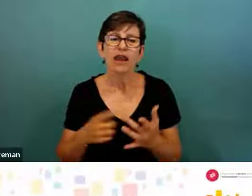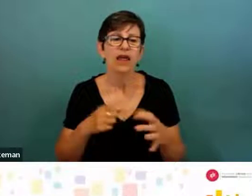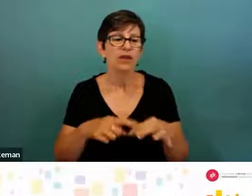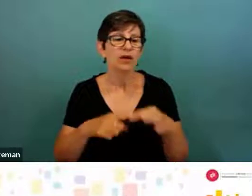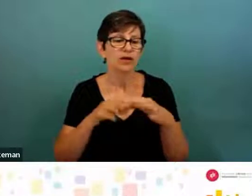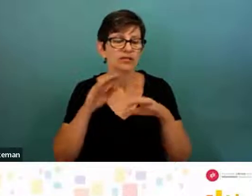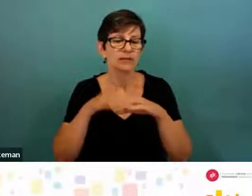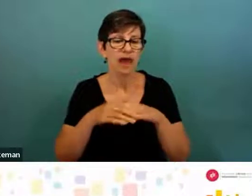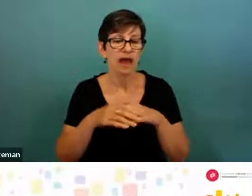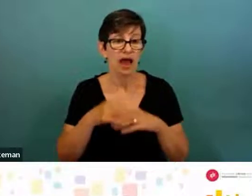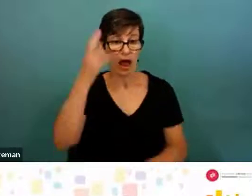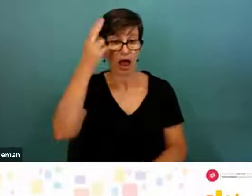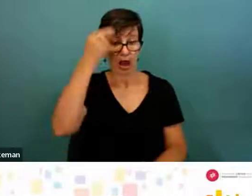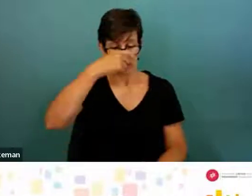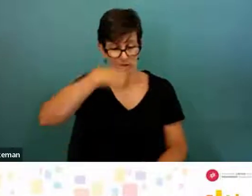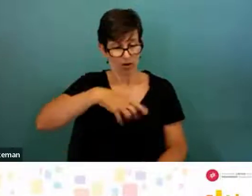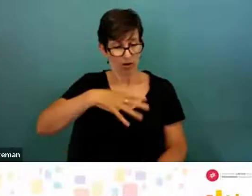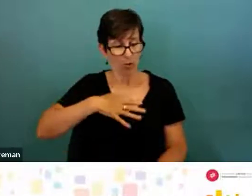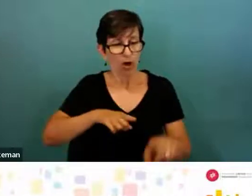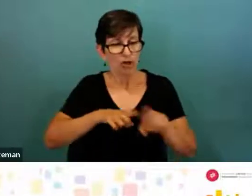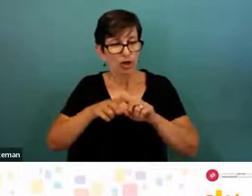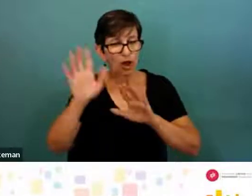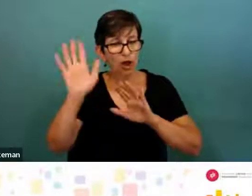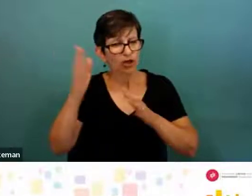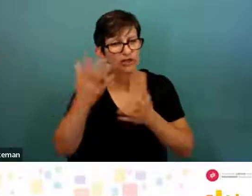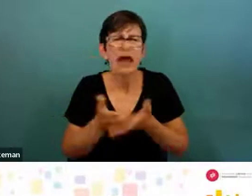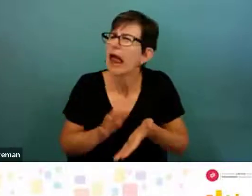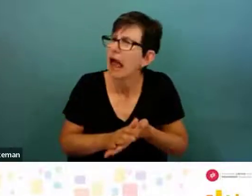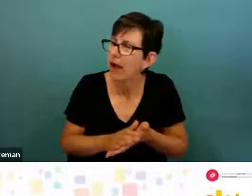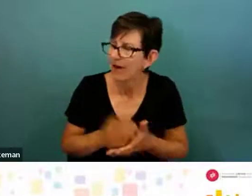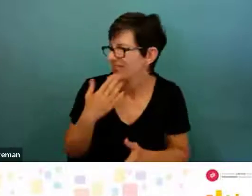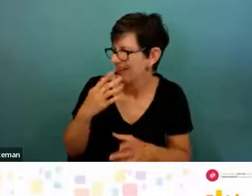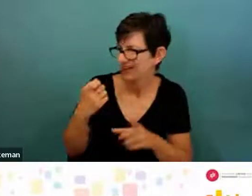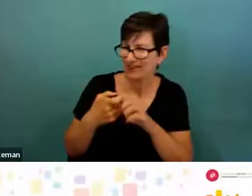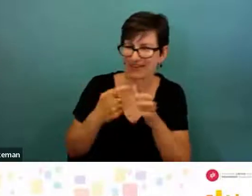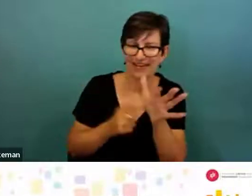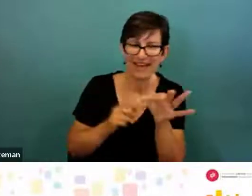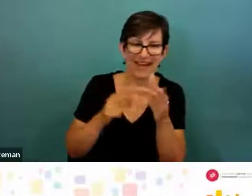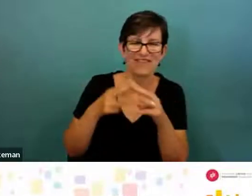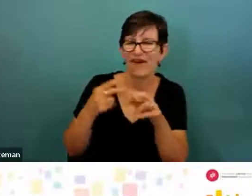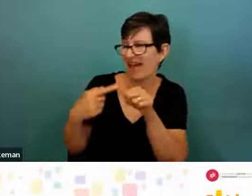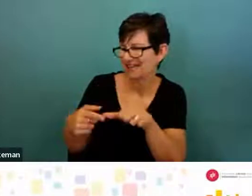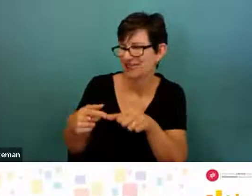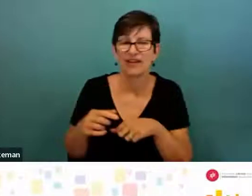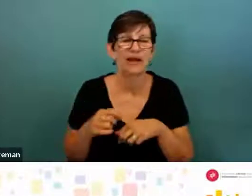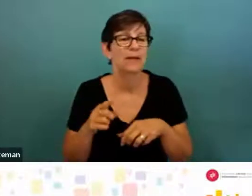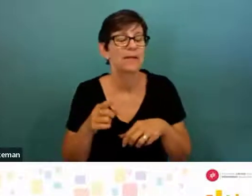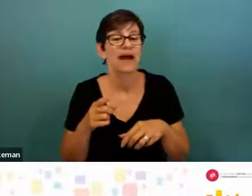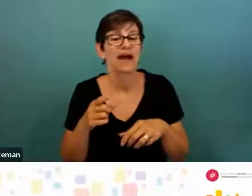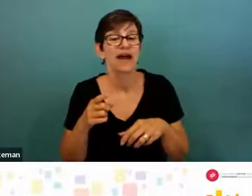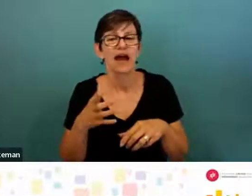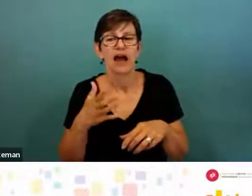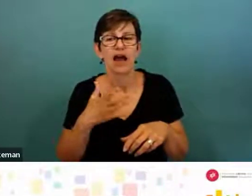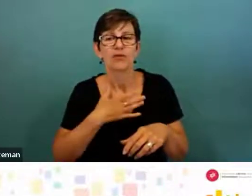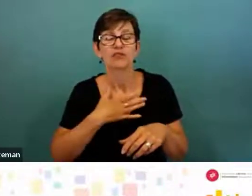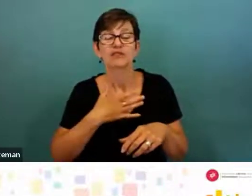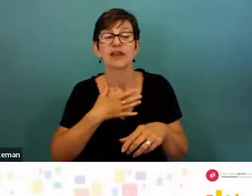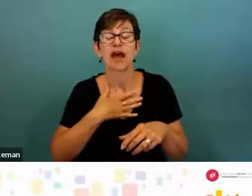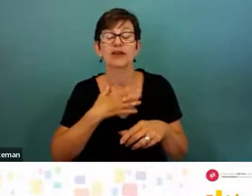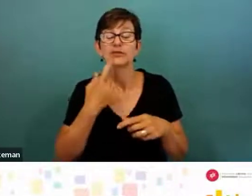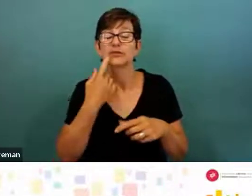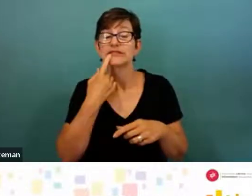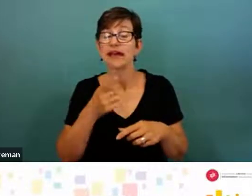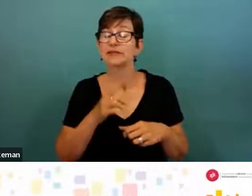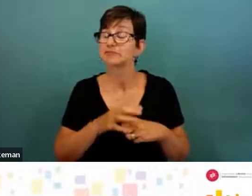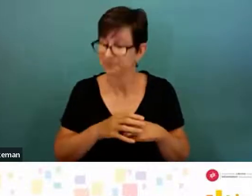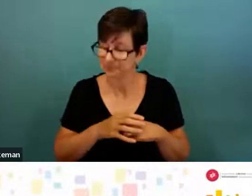learn Auslan themselves? And thank you, Kate, for answering that question. But I also want to just put something out there.